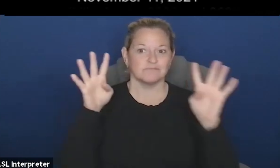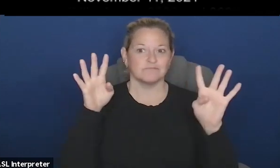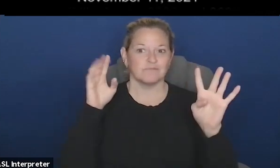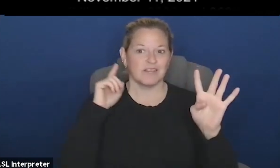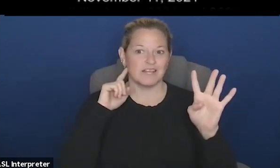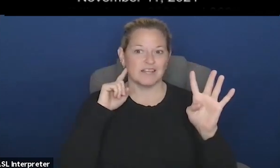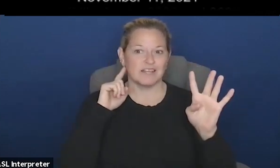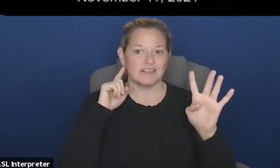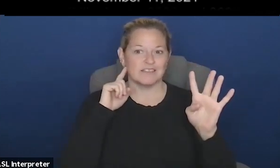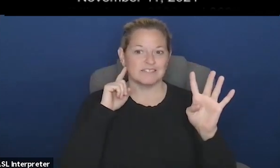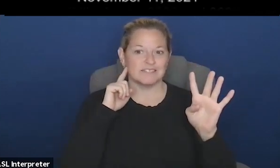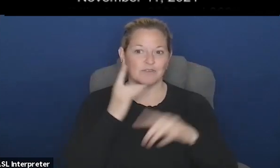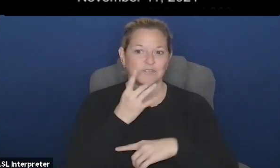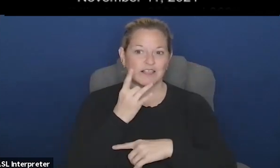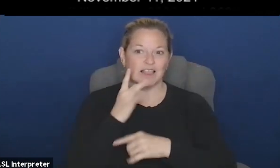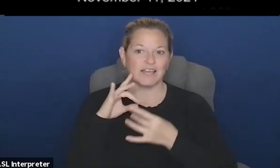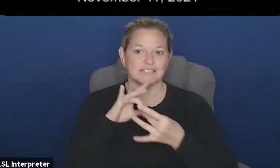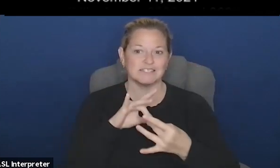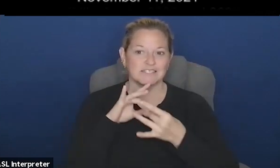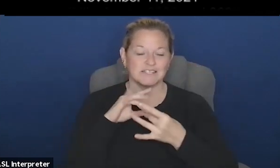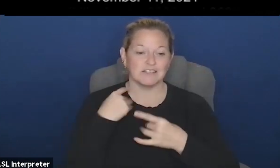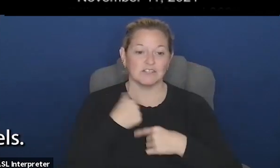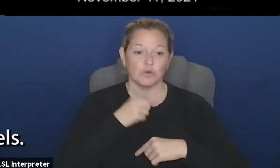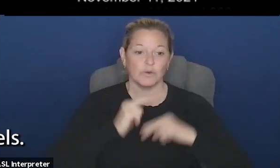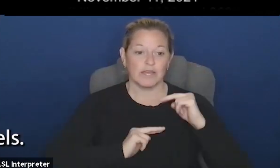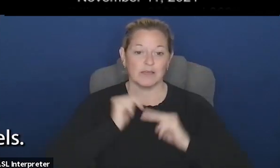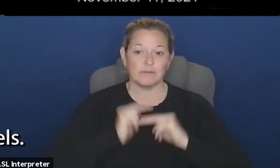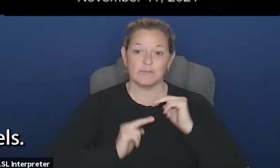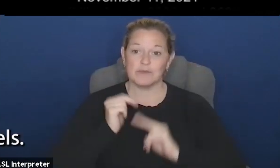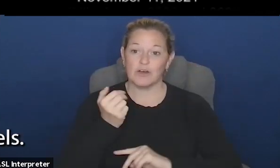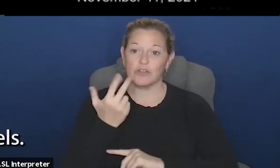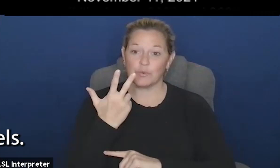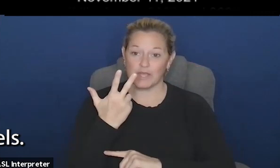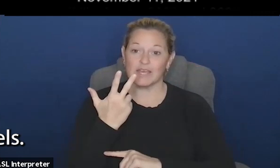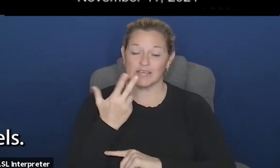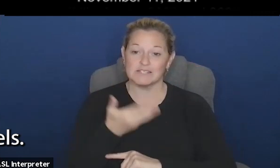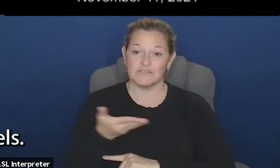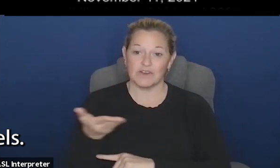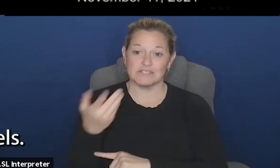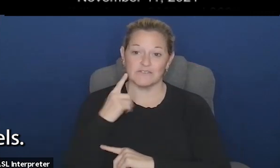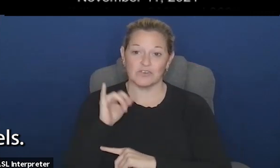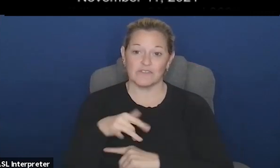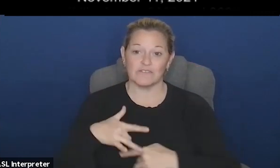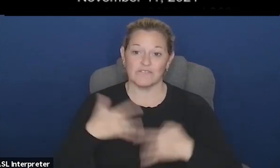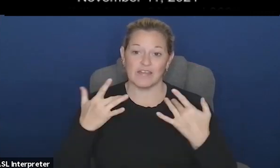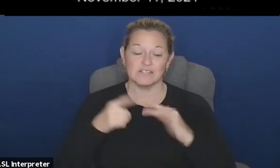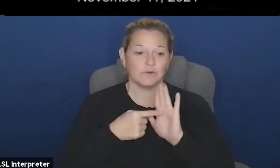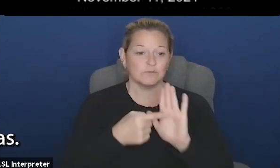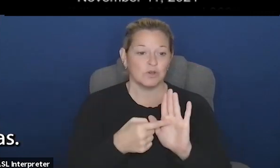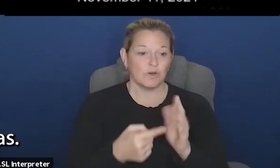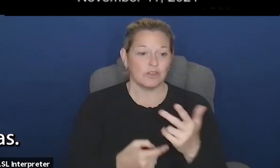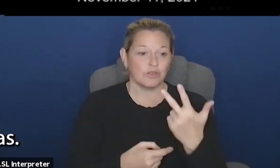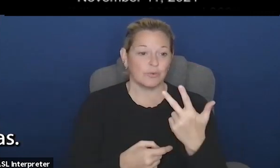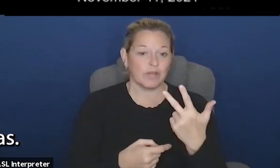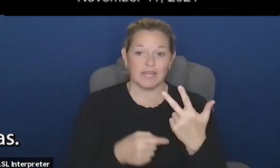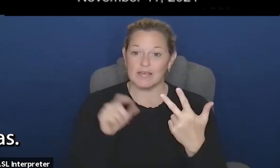And so we had built 3 devices for this event. And so I'm showing a map here of the United States with 3 pins. The